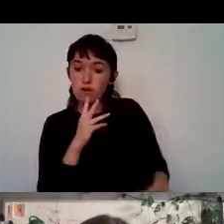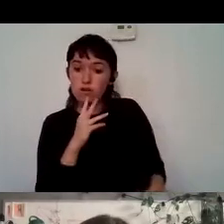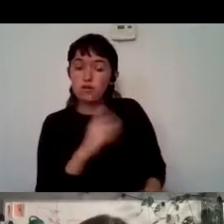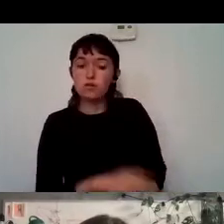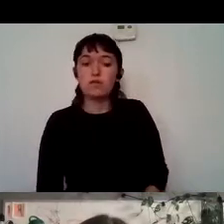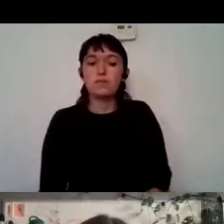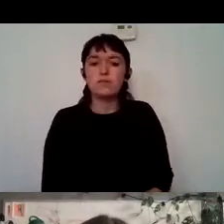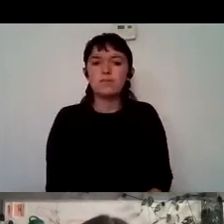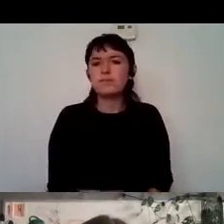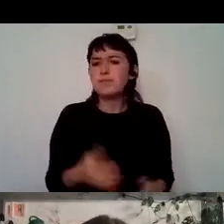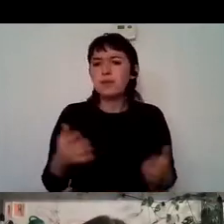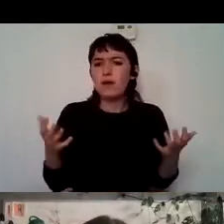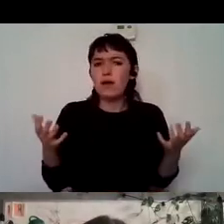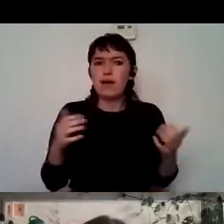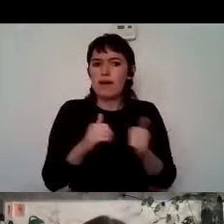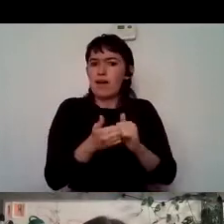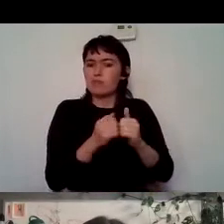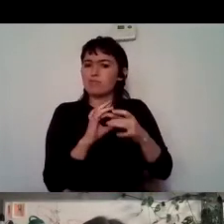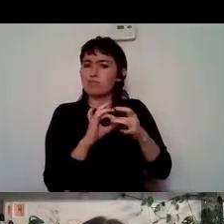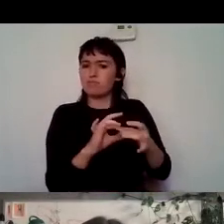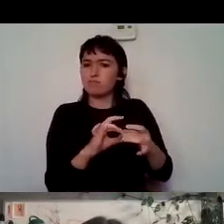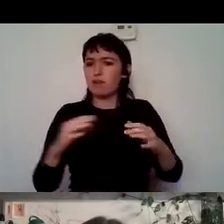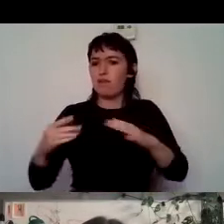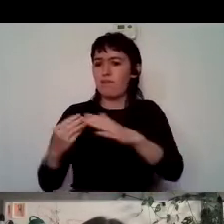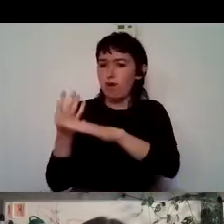volcanoes at the end, right? Well,